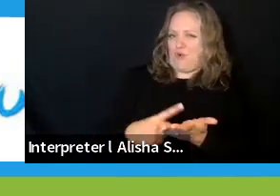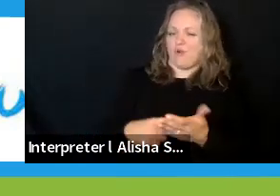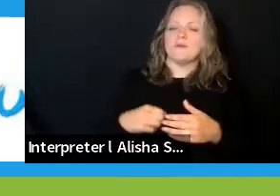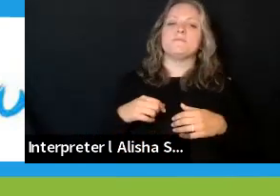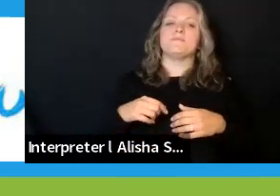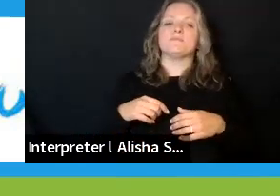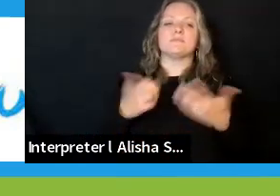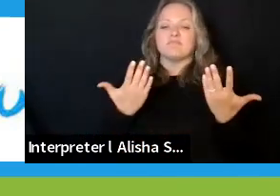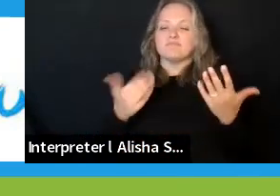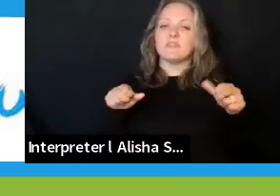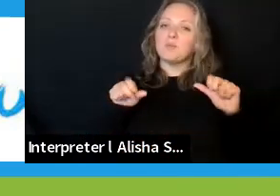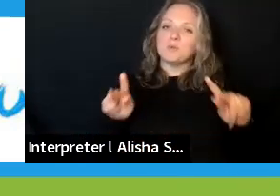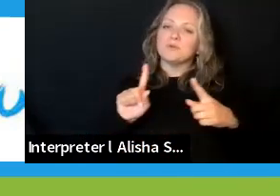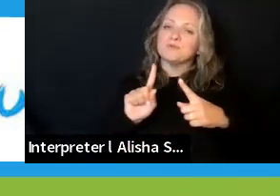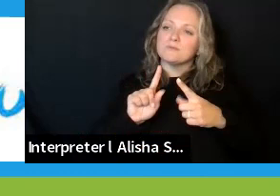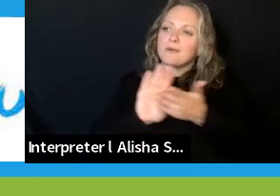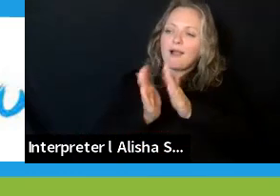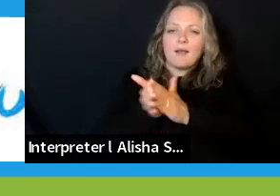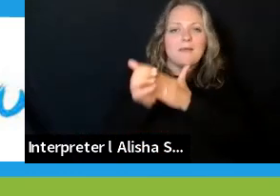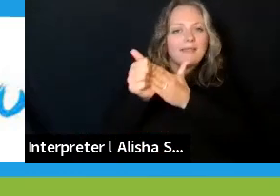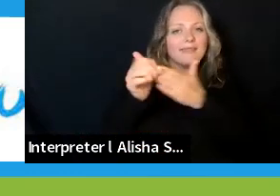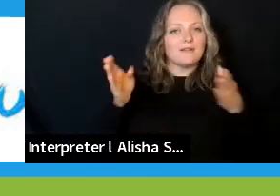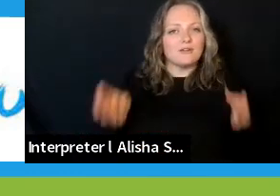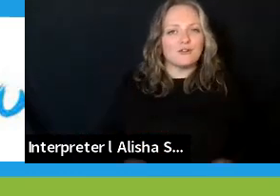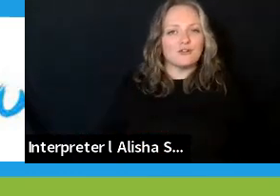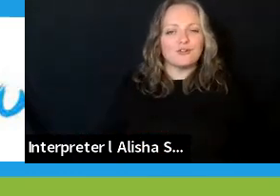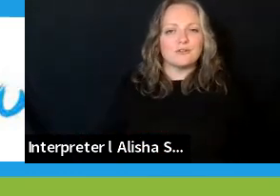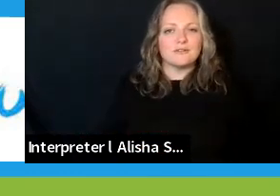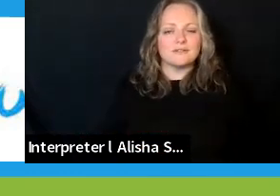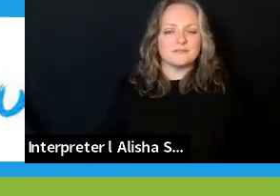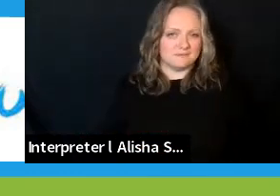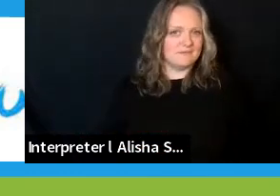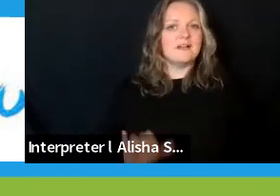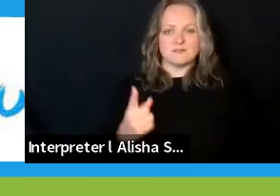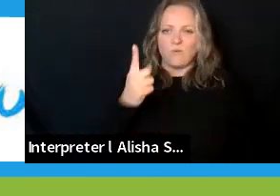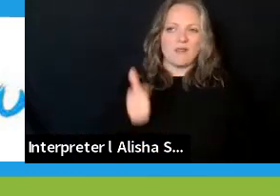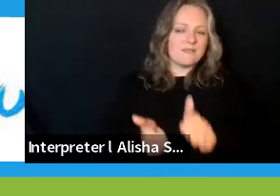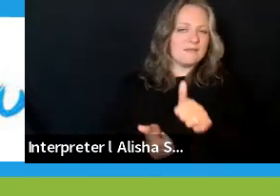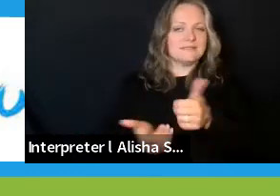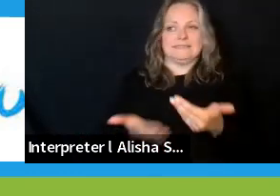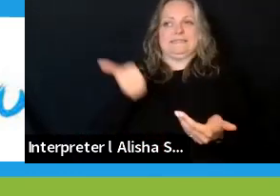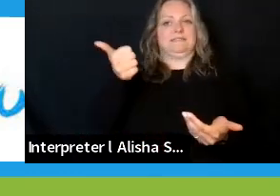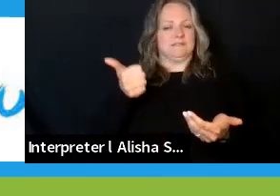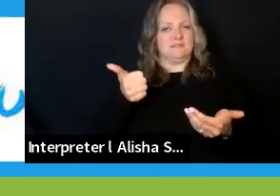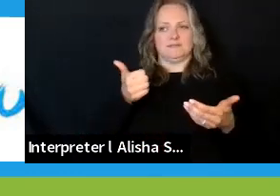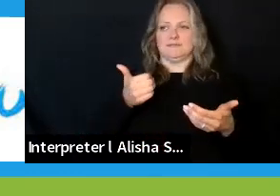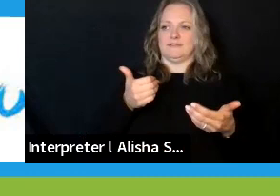the opportunity to be a leader. It's probably one of the most tangible